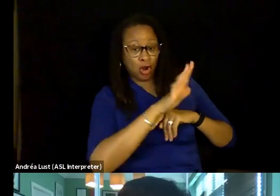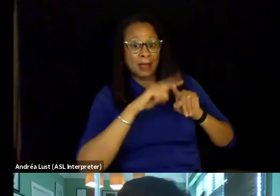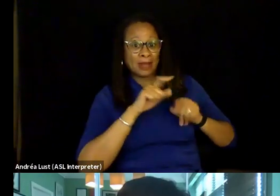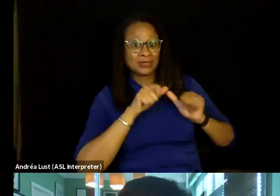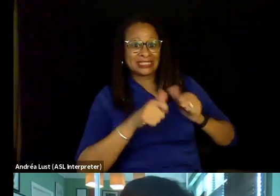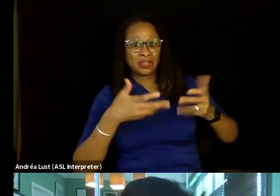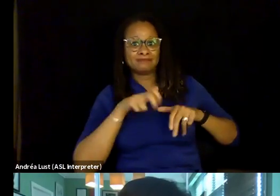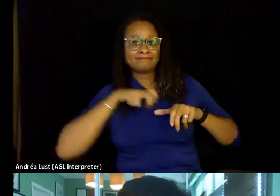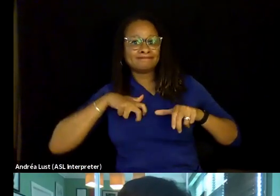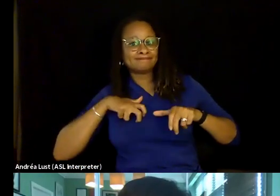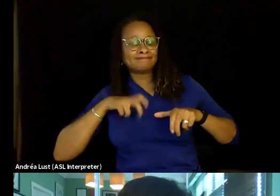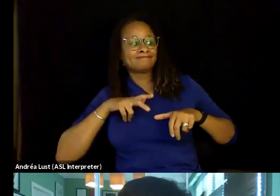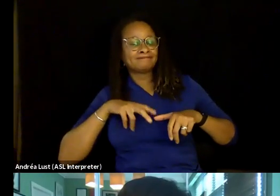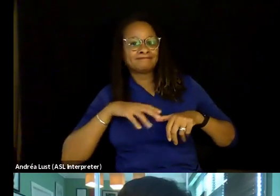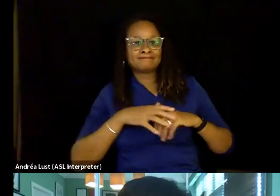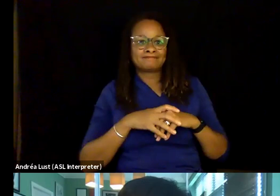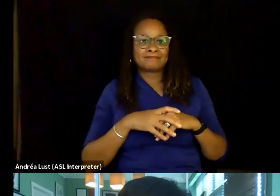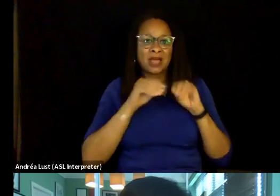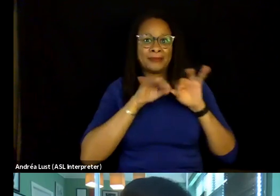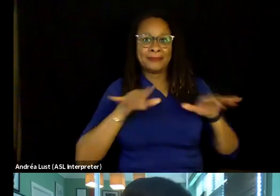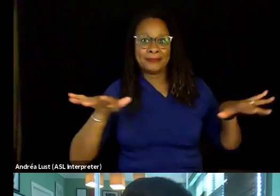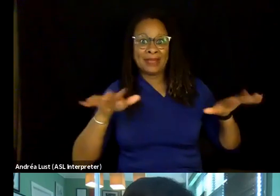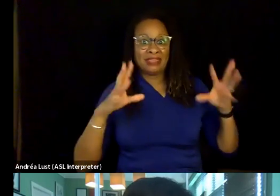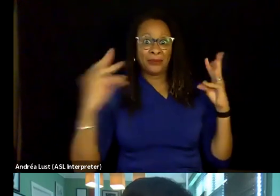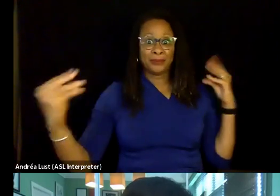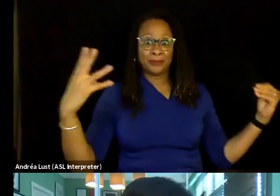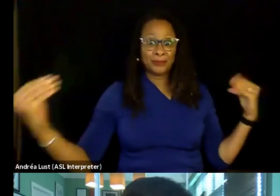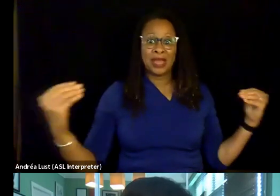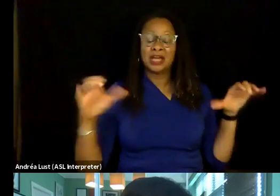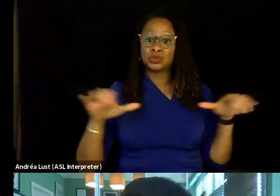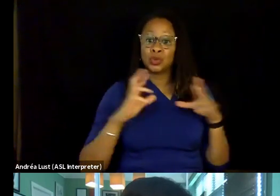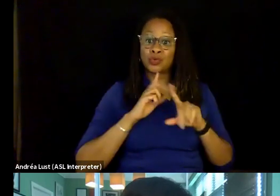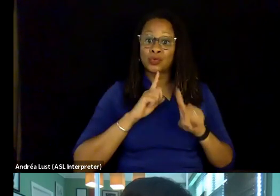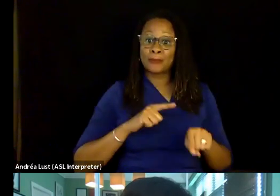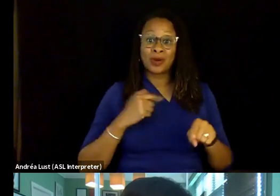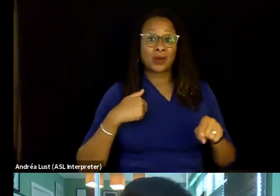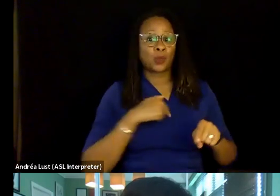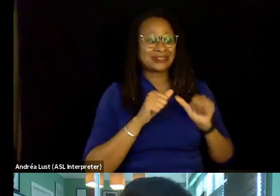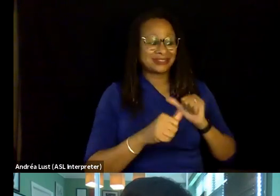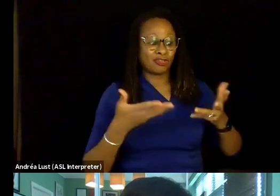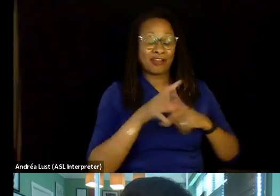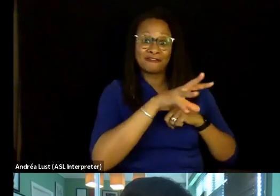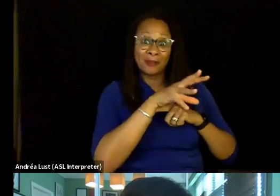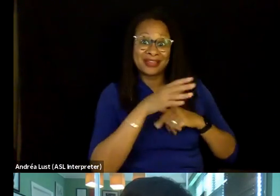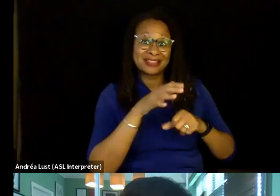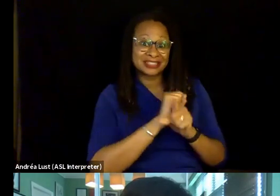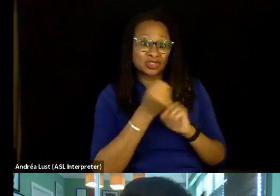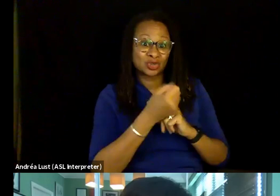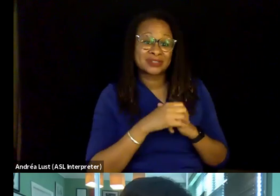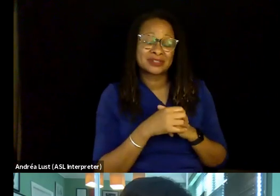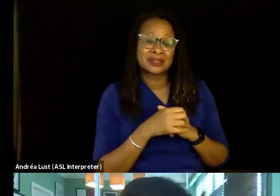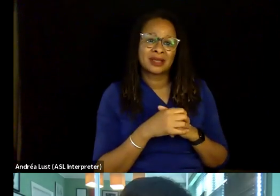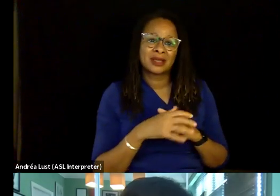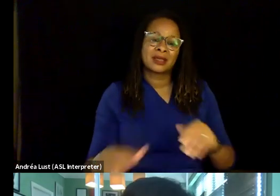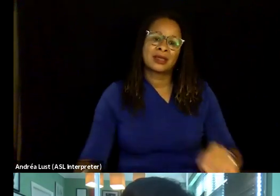still a step back, and they'd all disperse and leave to do their reports, and we're still there filming. And I think that, I